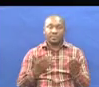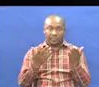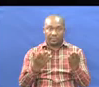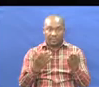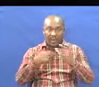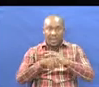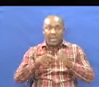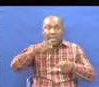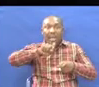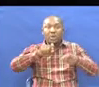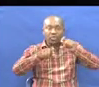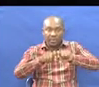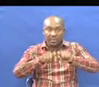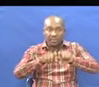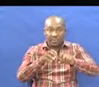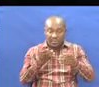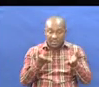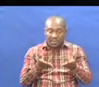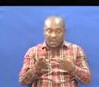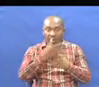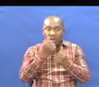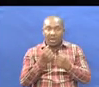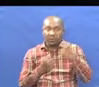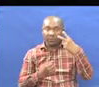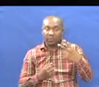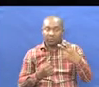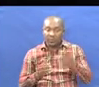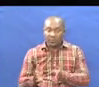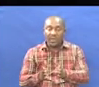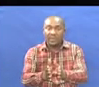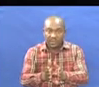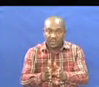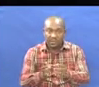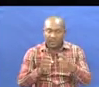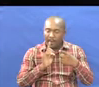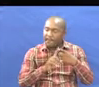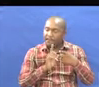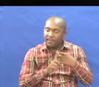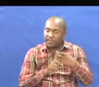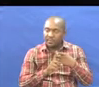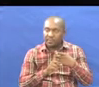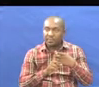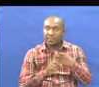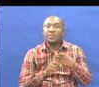In chemistry, we have 2 ways of lighting the reaction. We have what you call